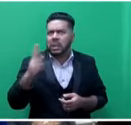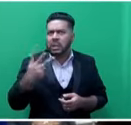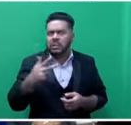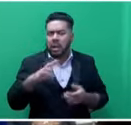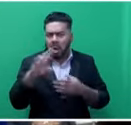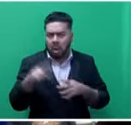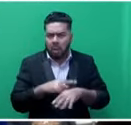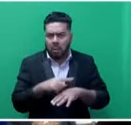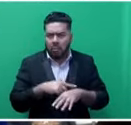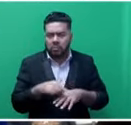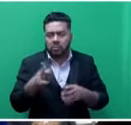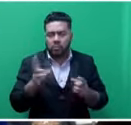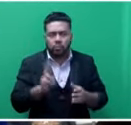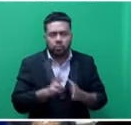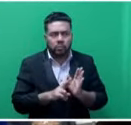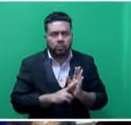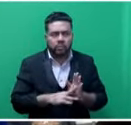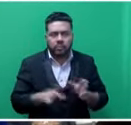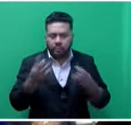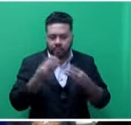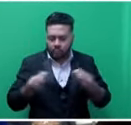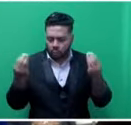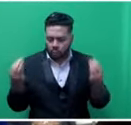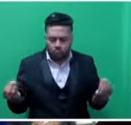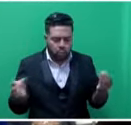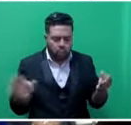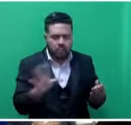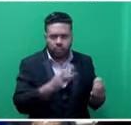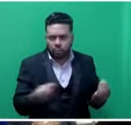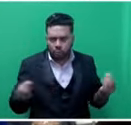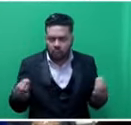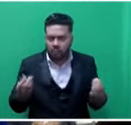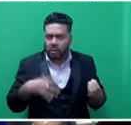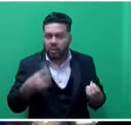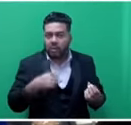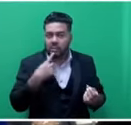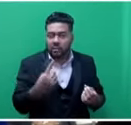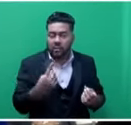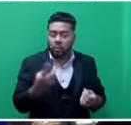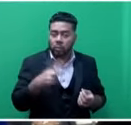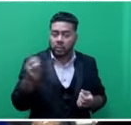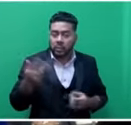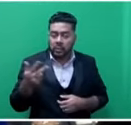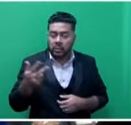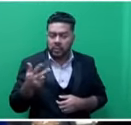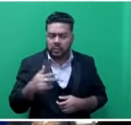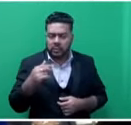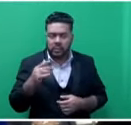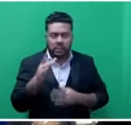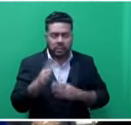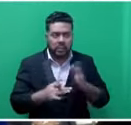designed to enable the ruling party to silence opposition parties. I say that because in 2018, internet